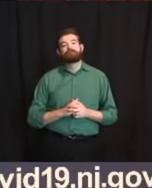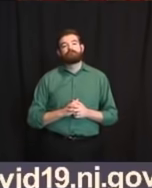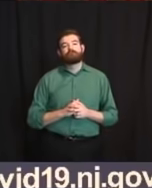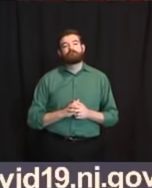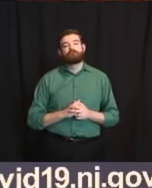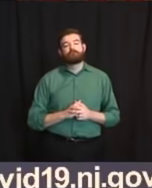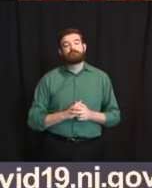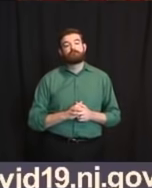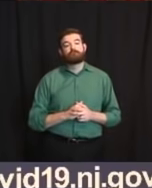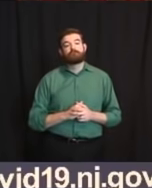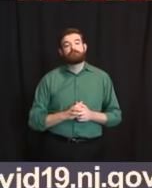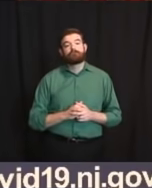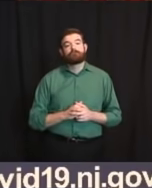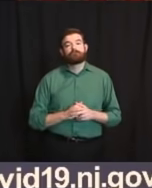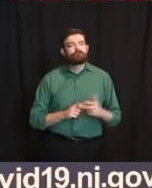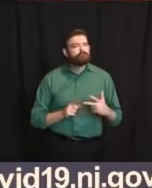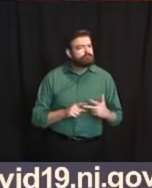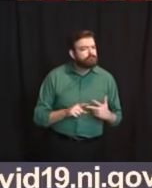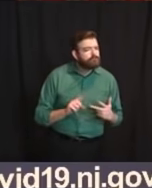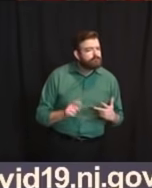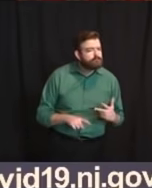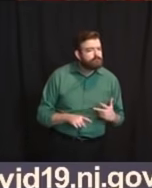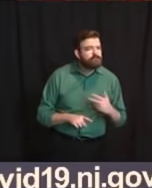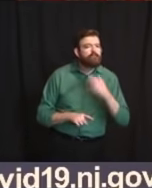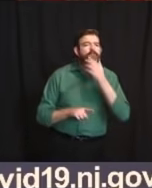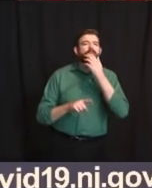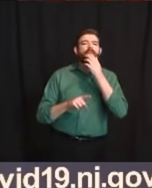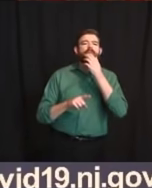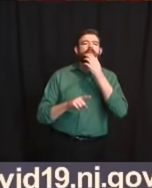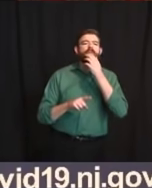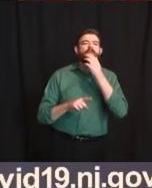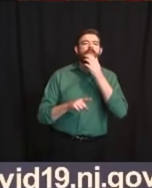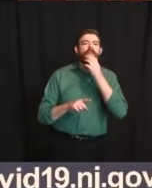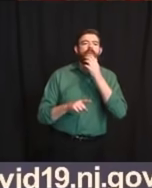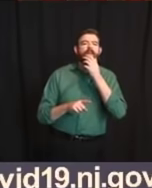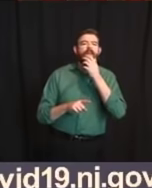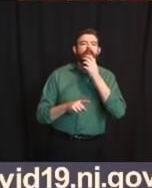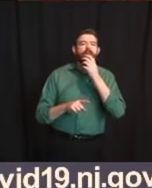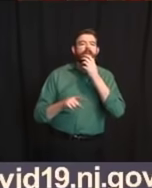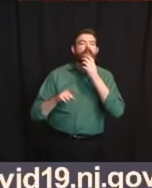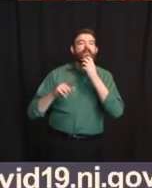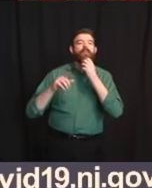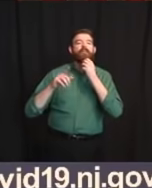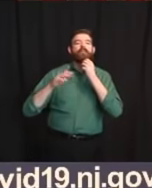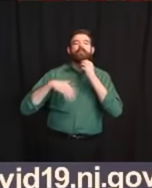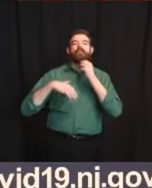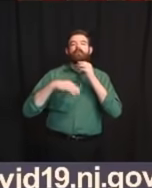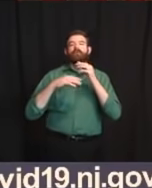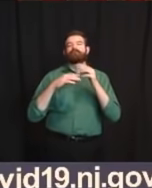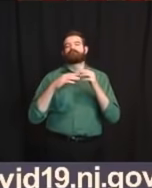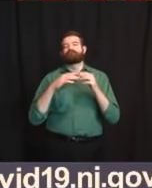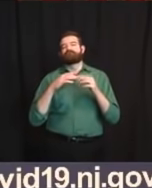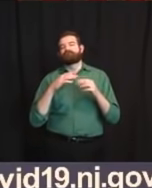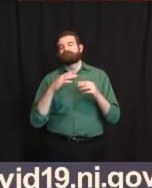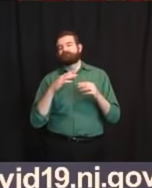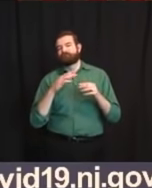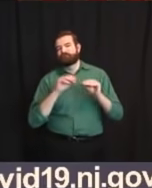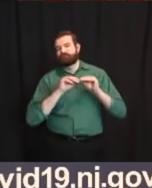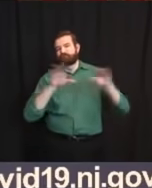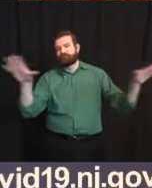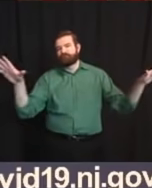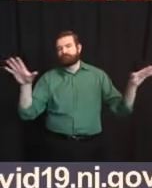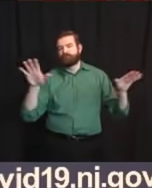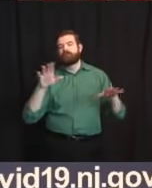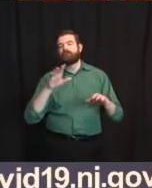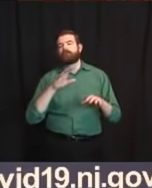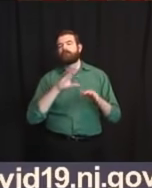press release out yet or not, but we will. Overall, I'll make one statement about this, and that's all I'll say about it. I